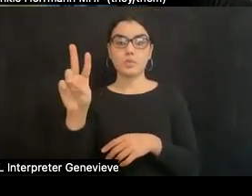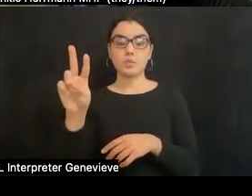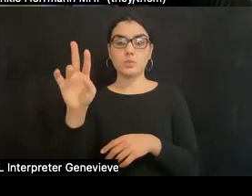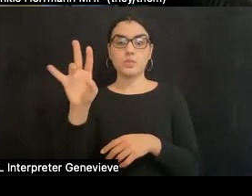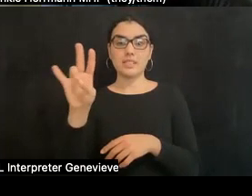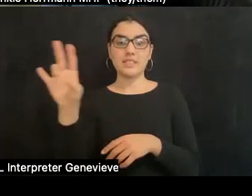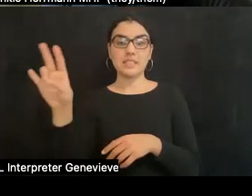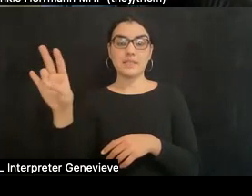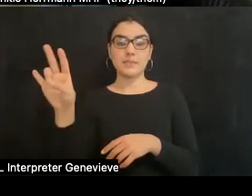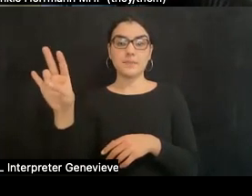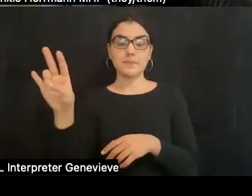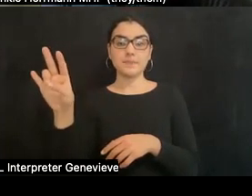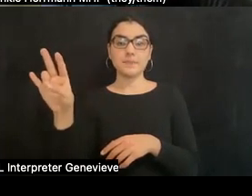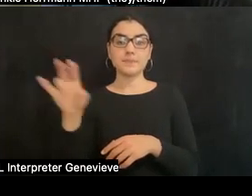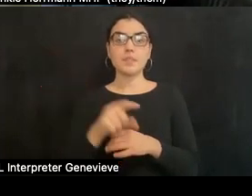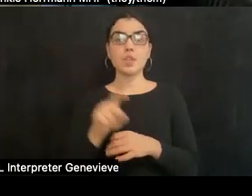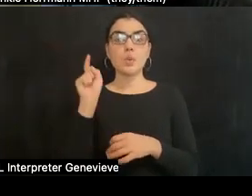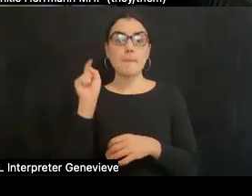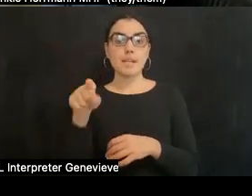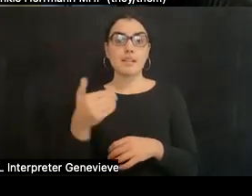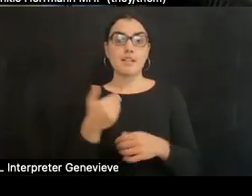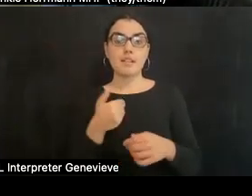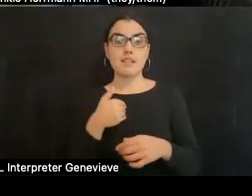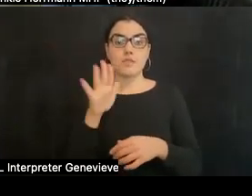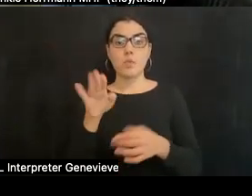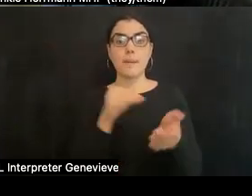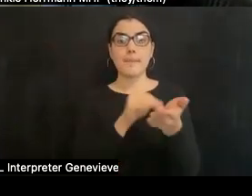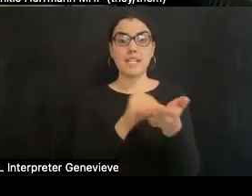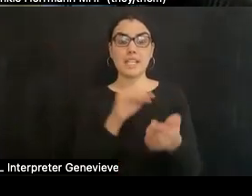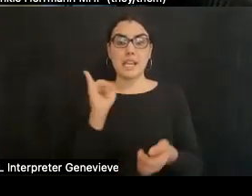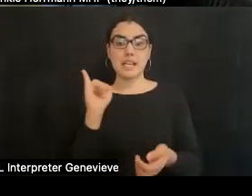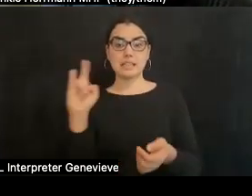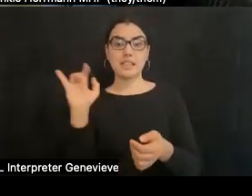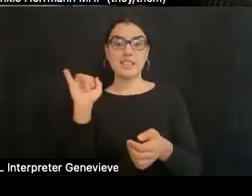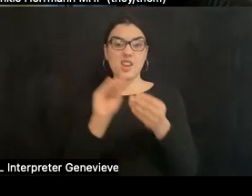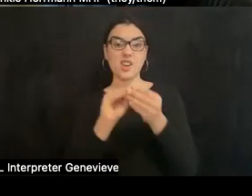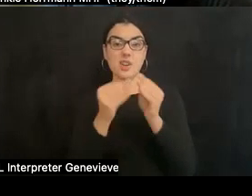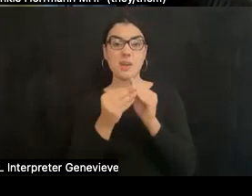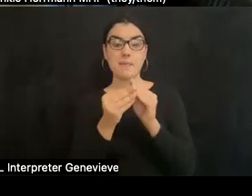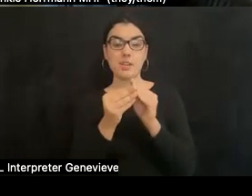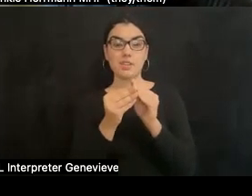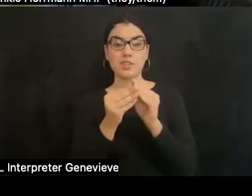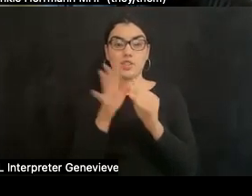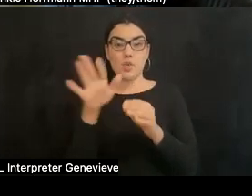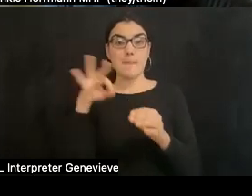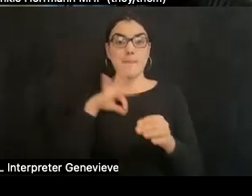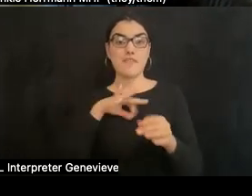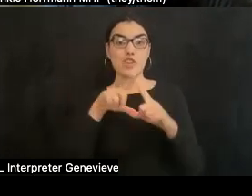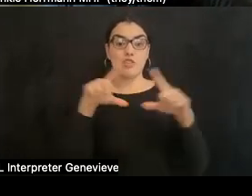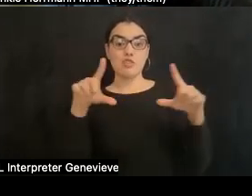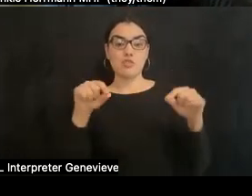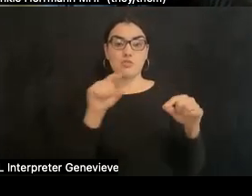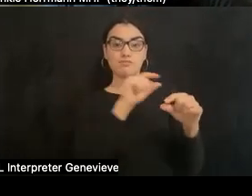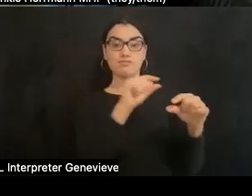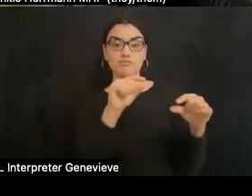1-855-789-4277. You're going to need to have either your Medicaid ID, that number that's under the big B on your benefits card, or